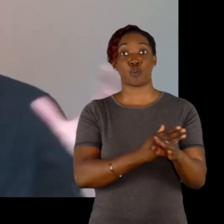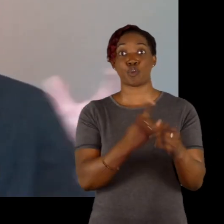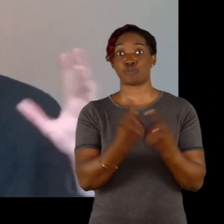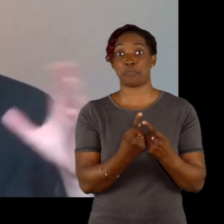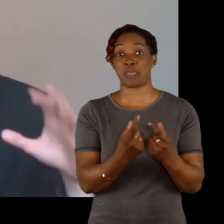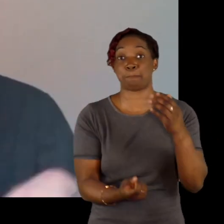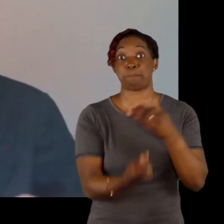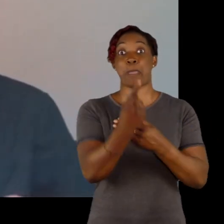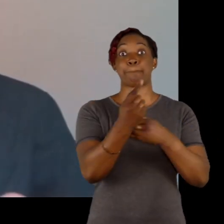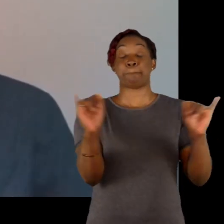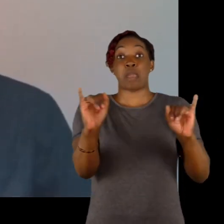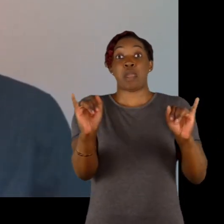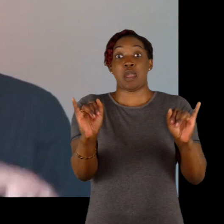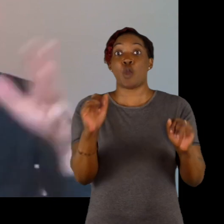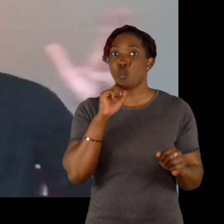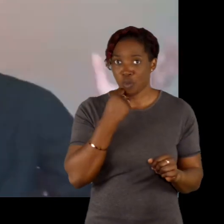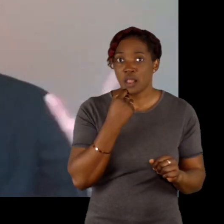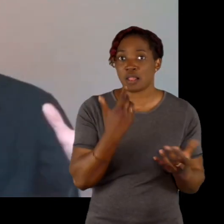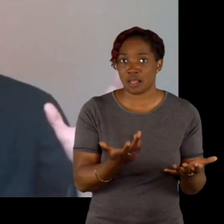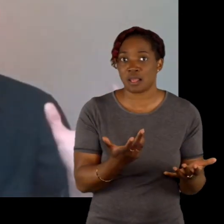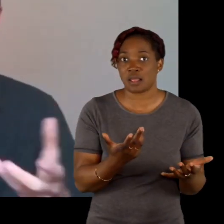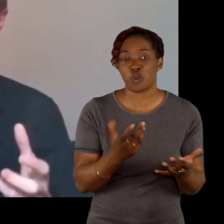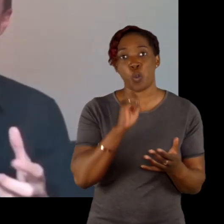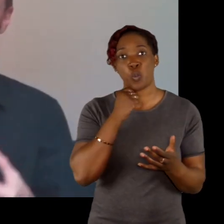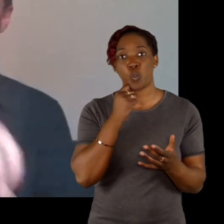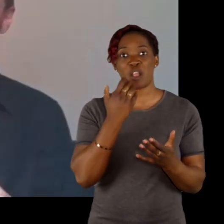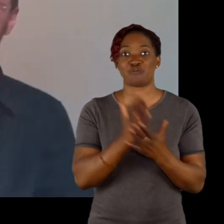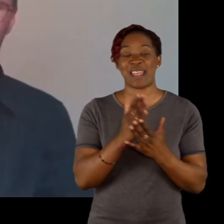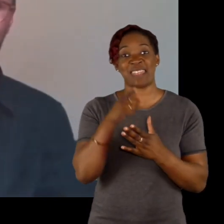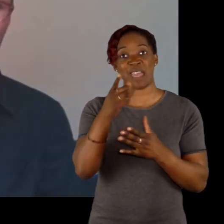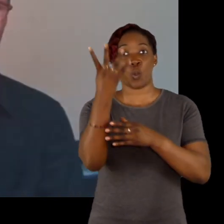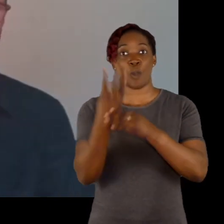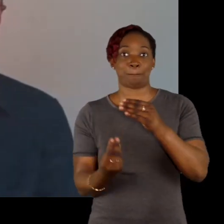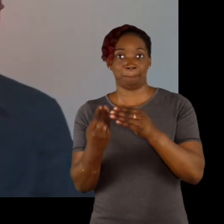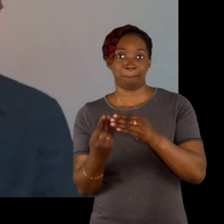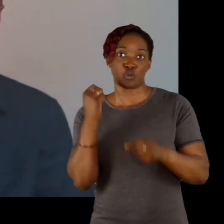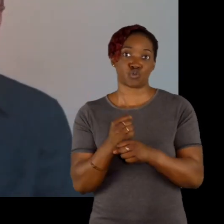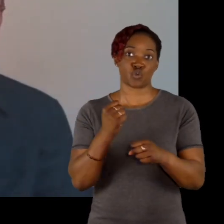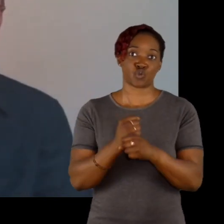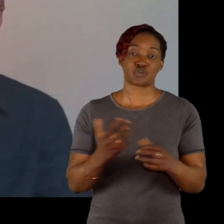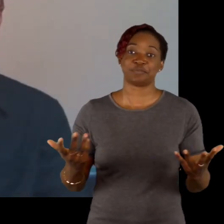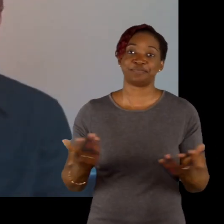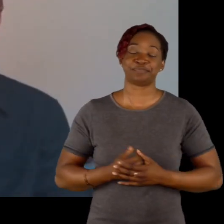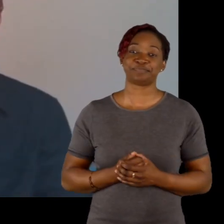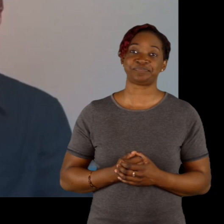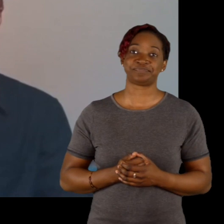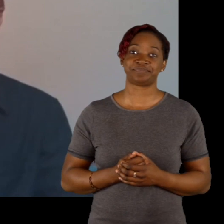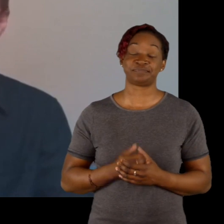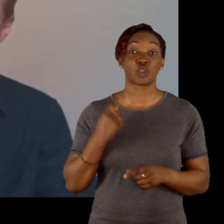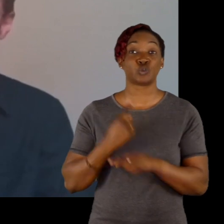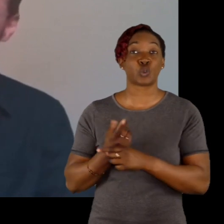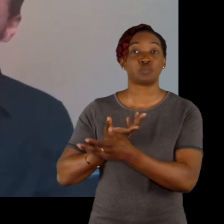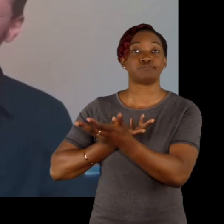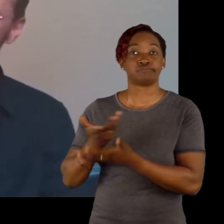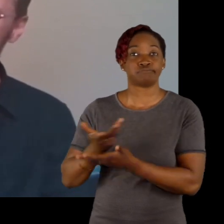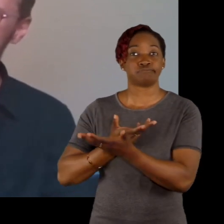dormant, insidious danger of the house, which is going to rise up and sort of swallow that theme whole. That was the goal.